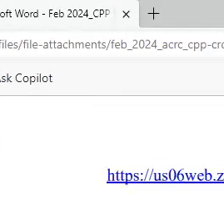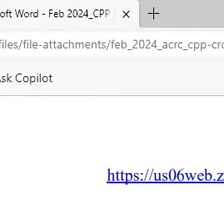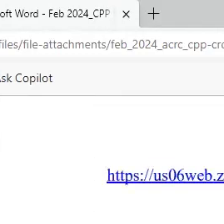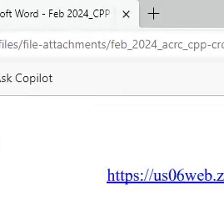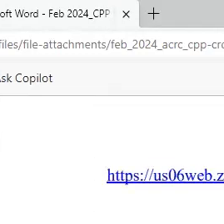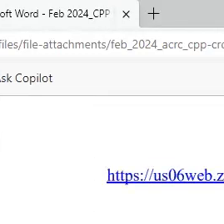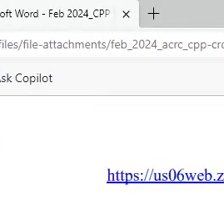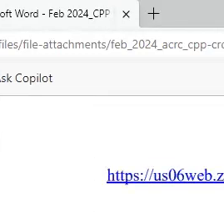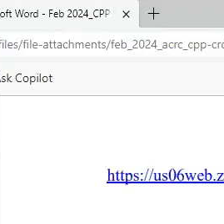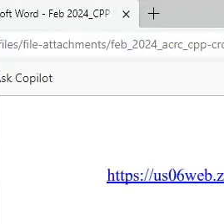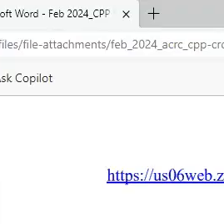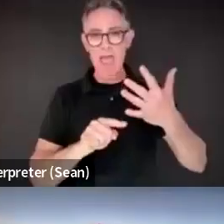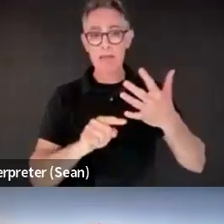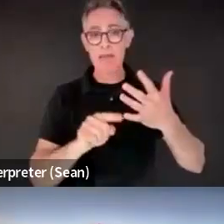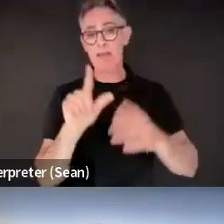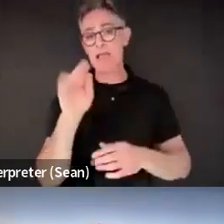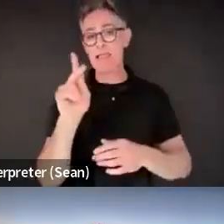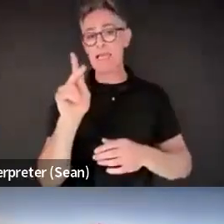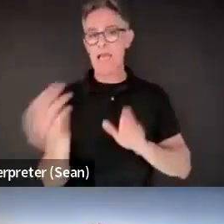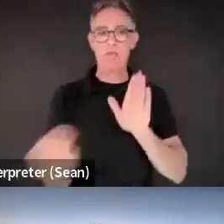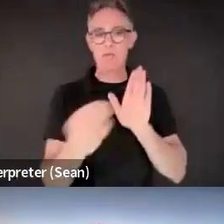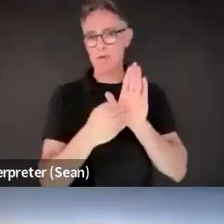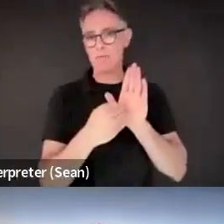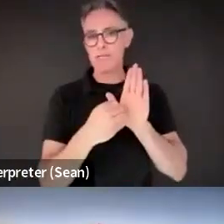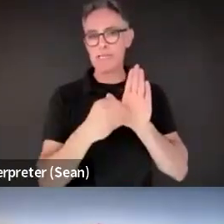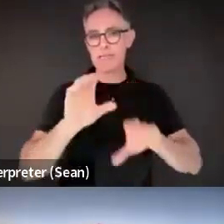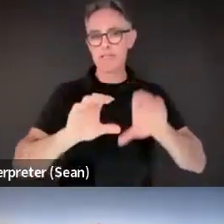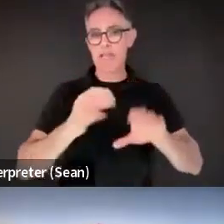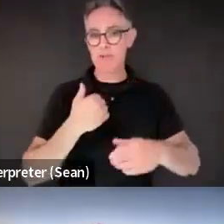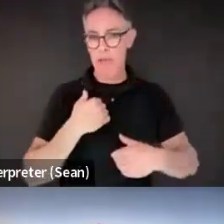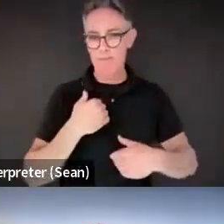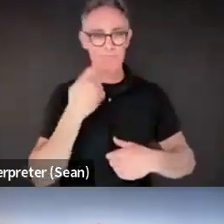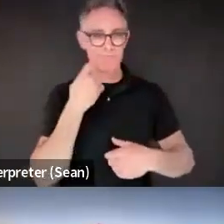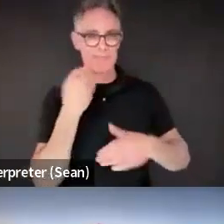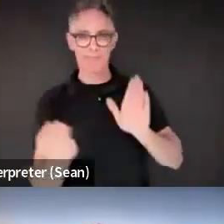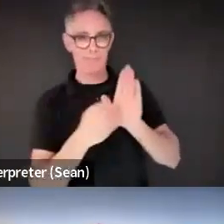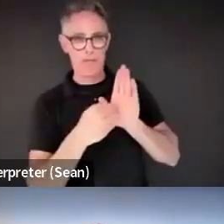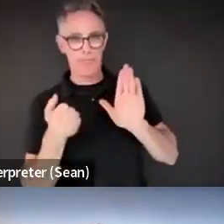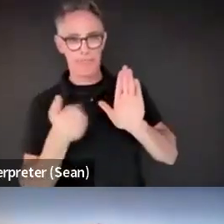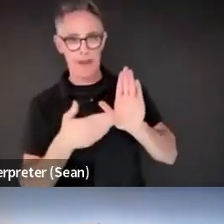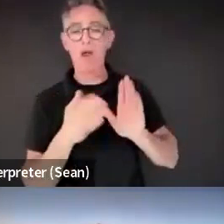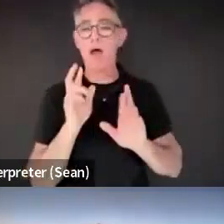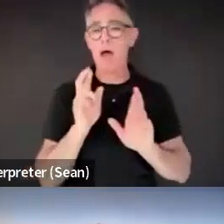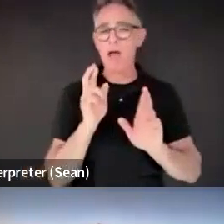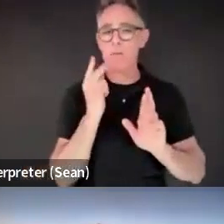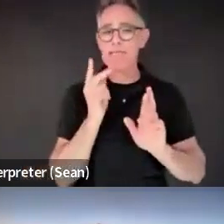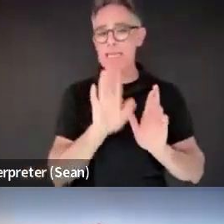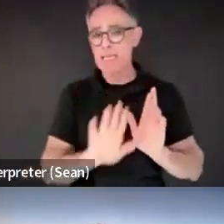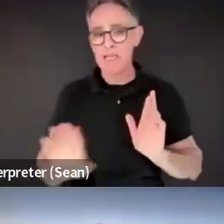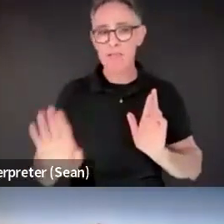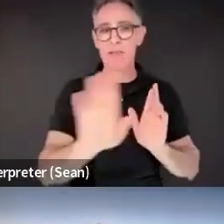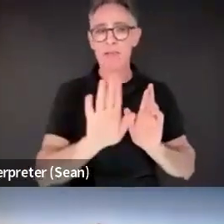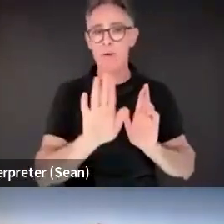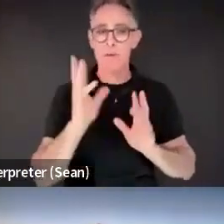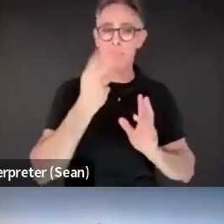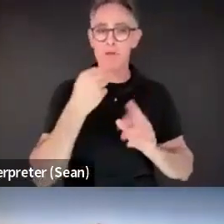put the link in the chat. So you guys have it, I already did. So I hope to see all of your beautiful faces next Friday